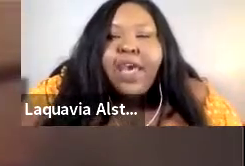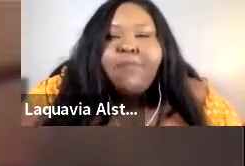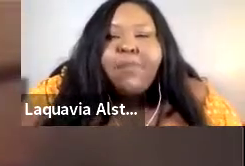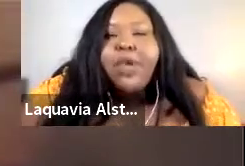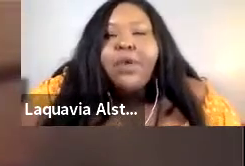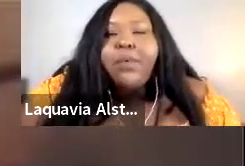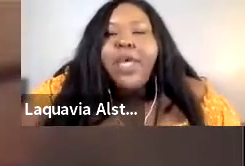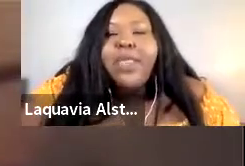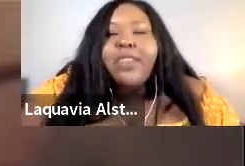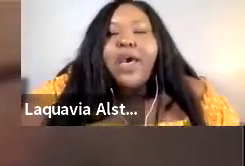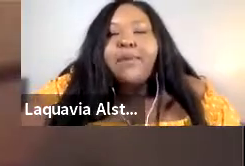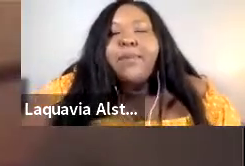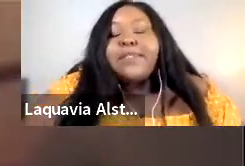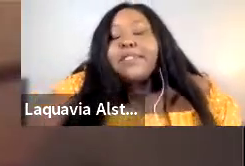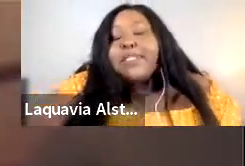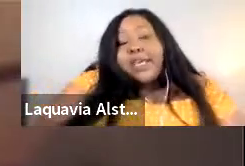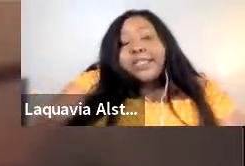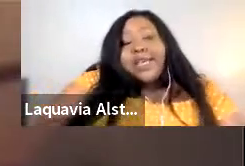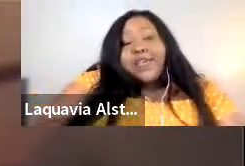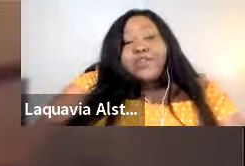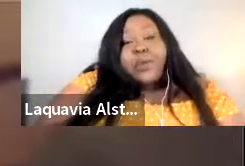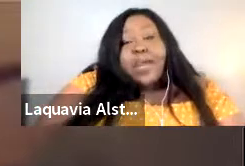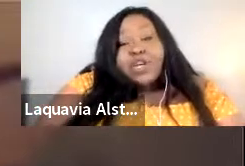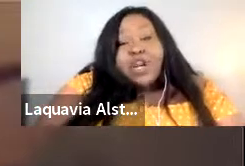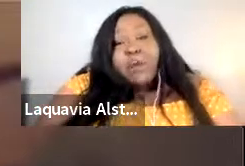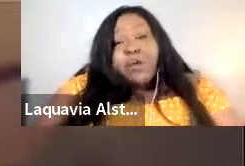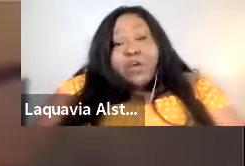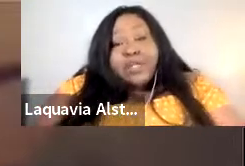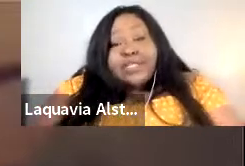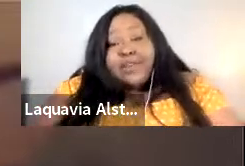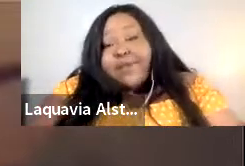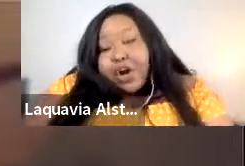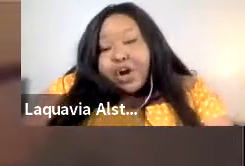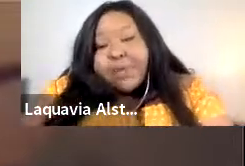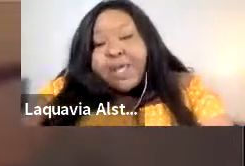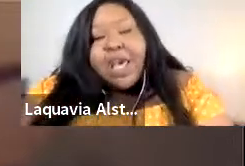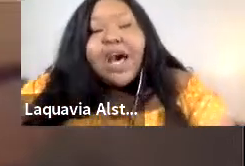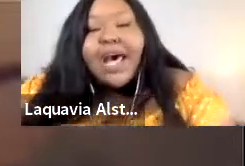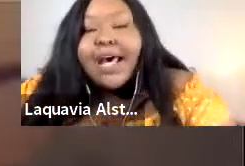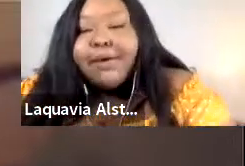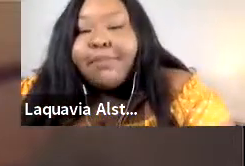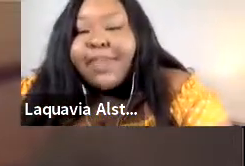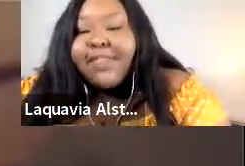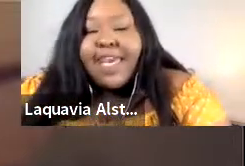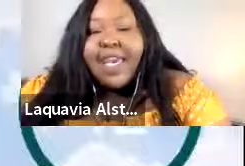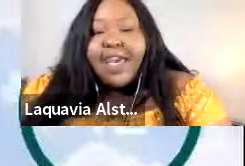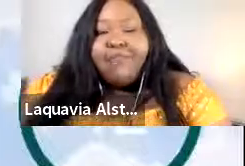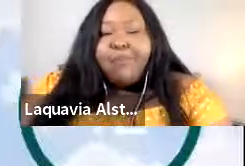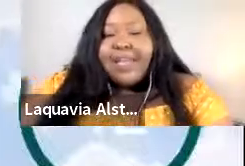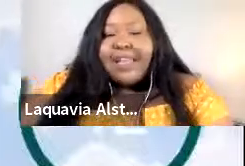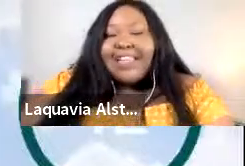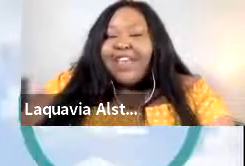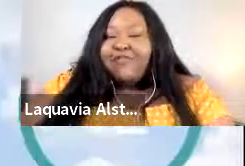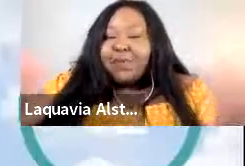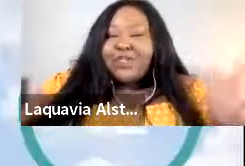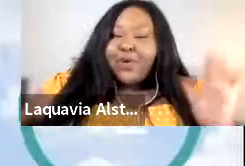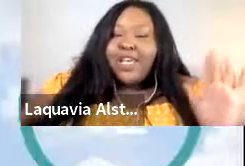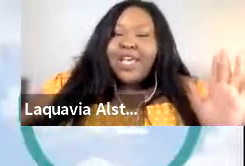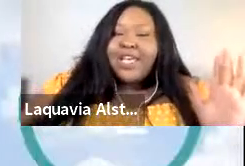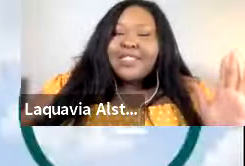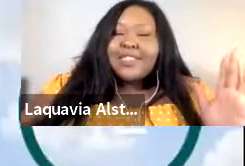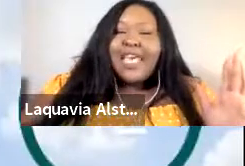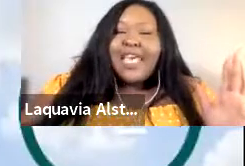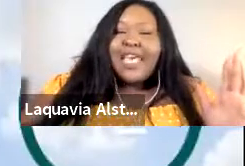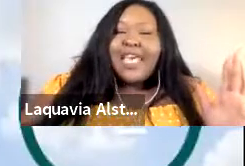and we have been working with the executive director at Common Good City Farm. They have been kind of